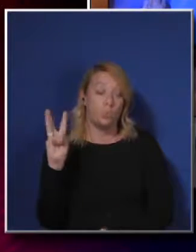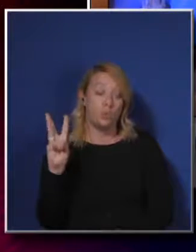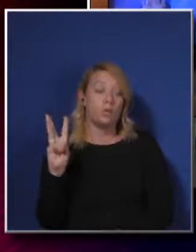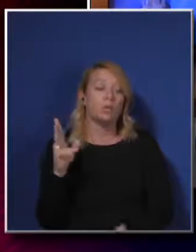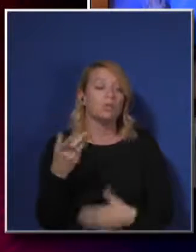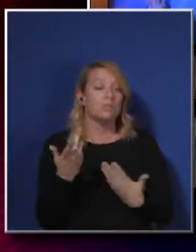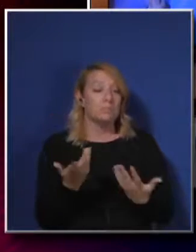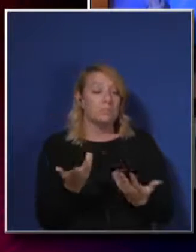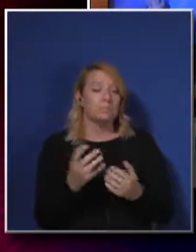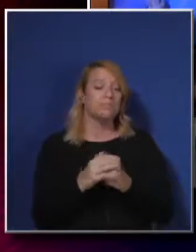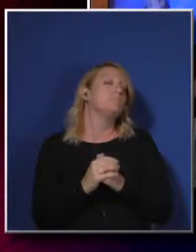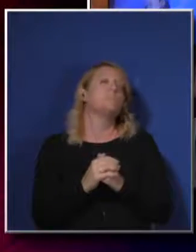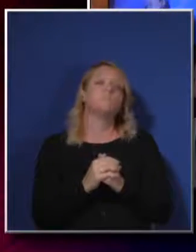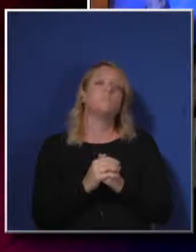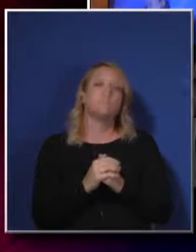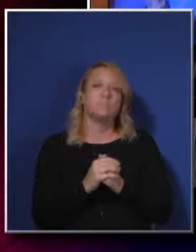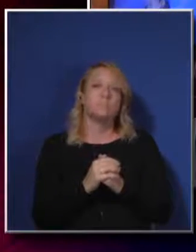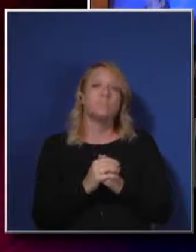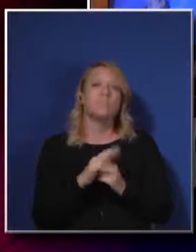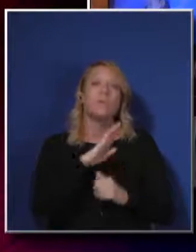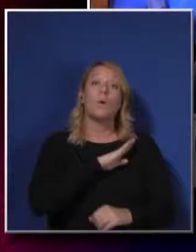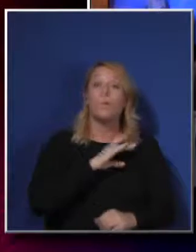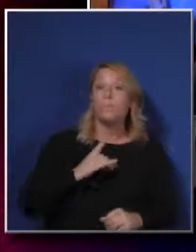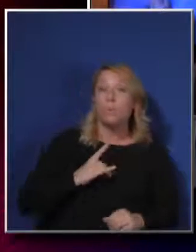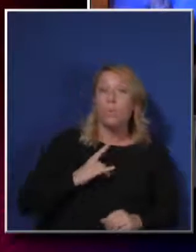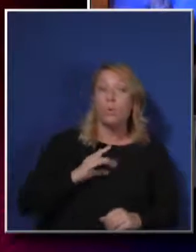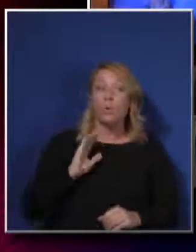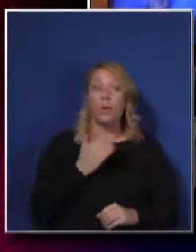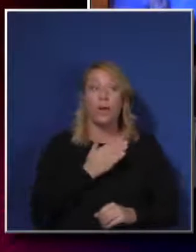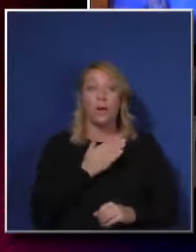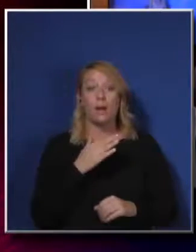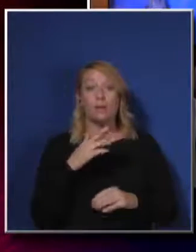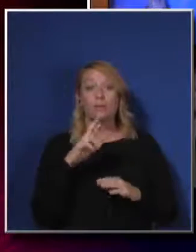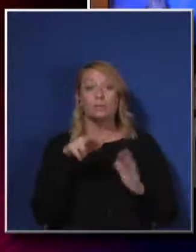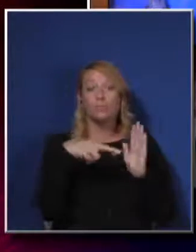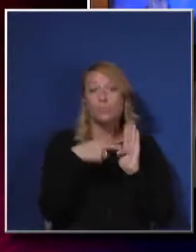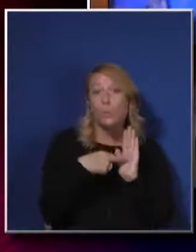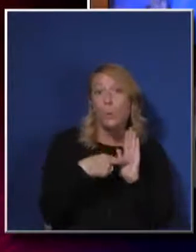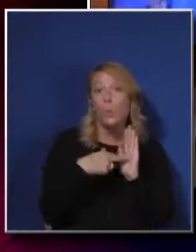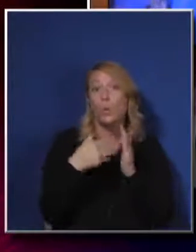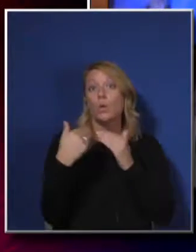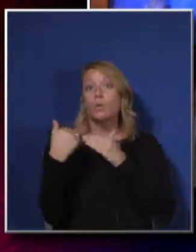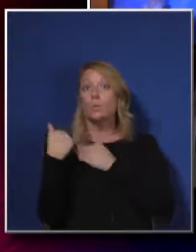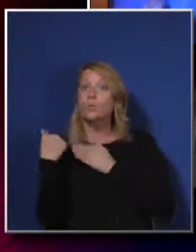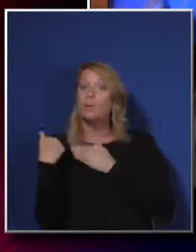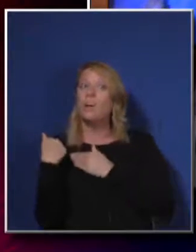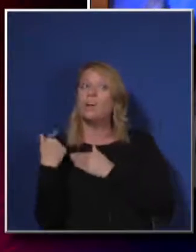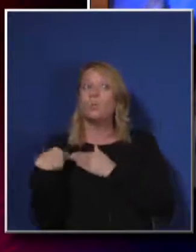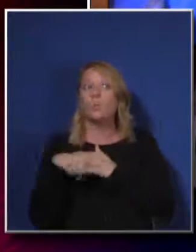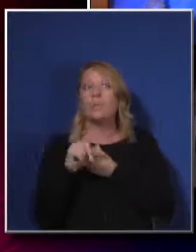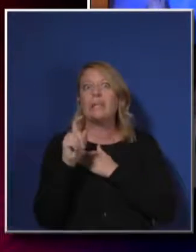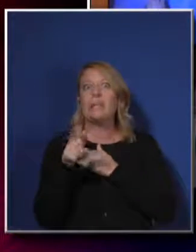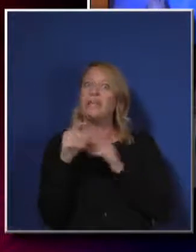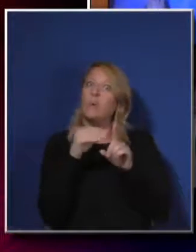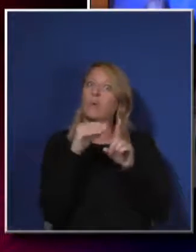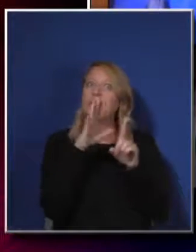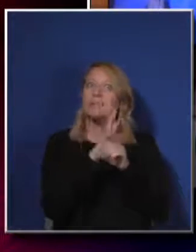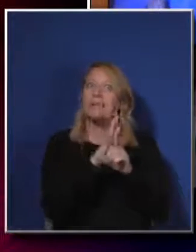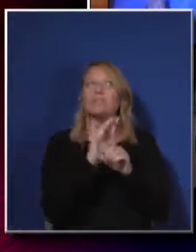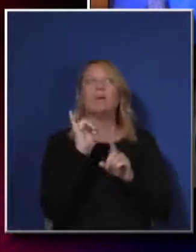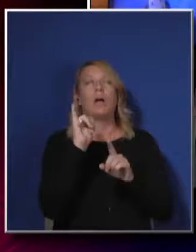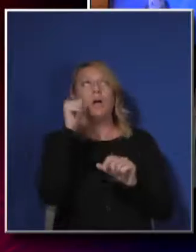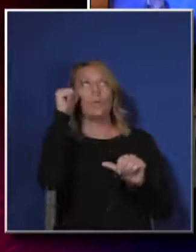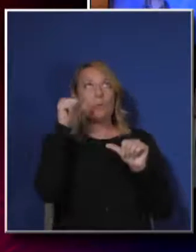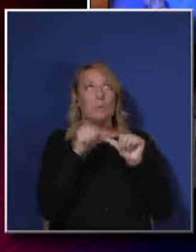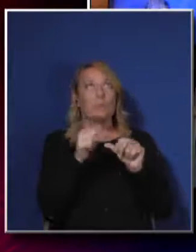a board role and responsibility orientation so that we have a reminder of what the board is